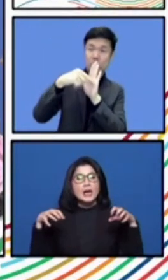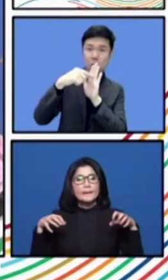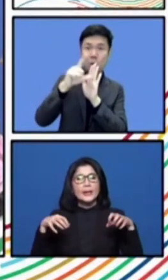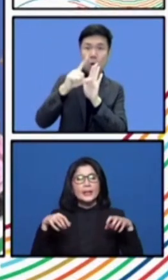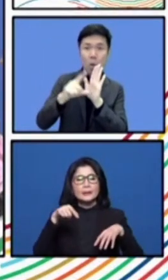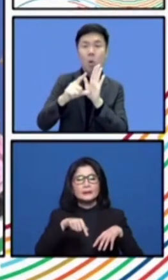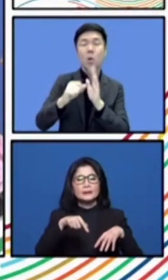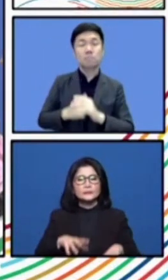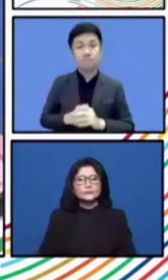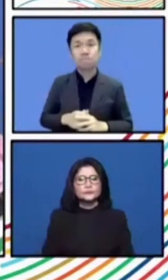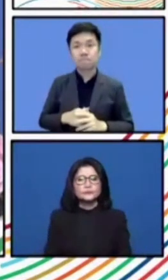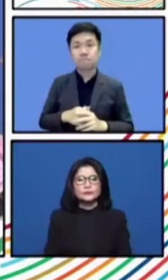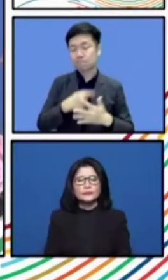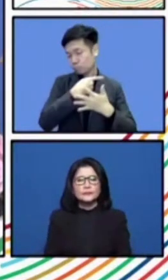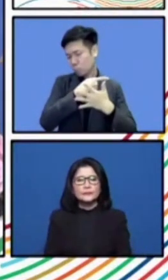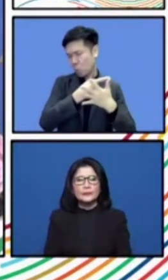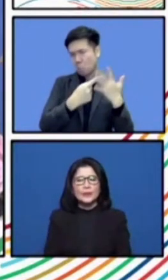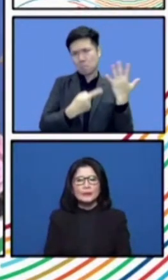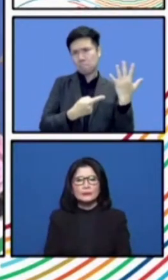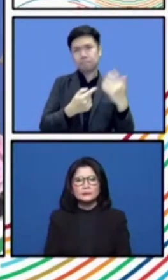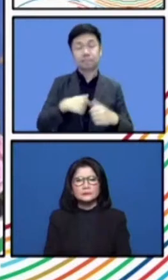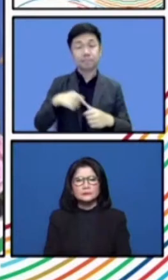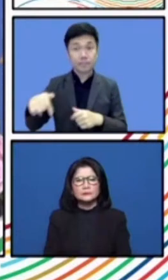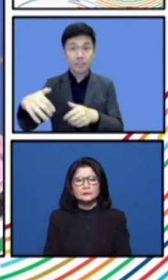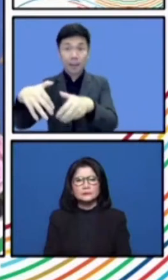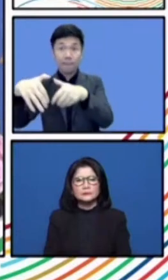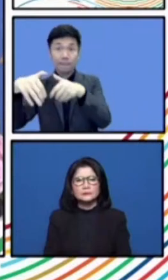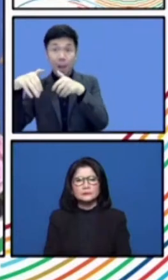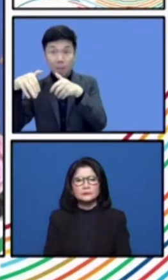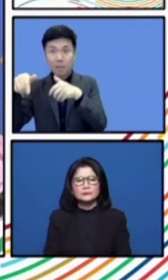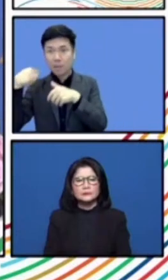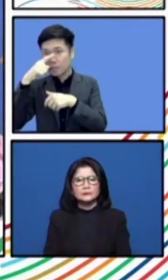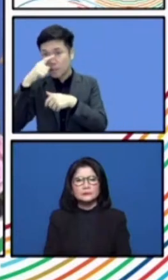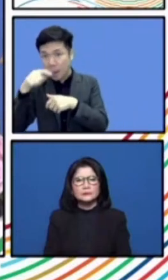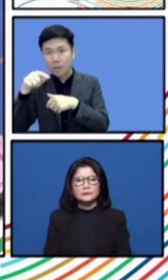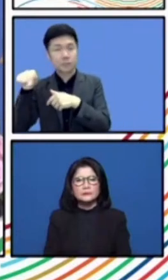we are allowed and we are